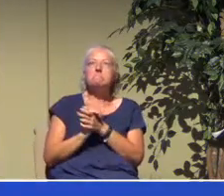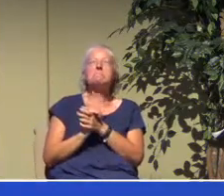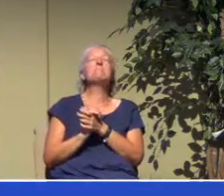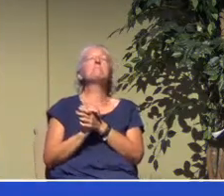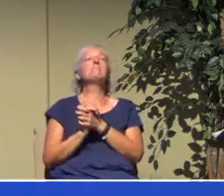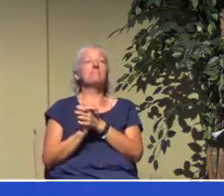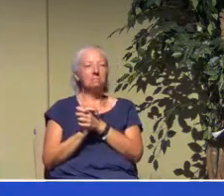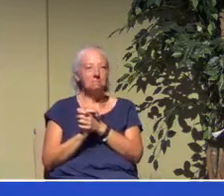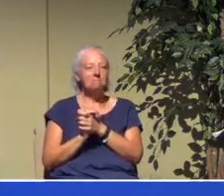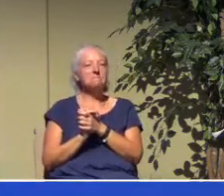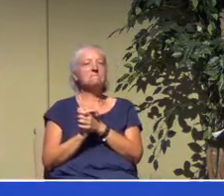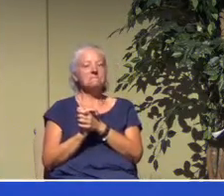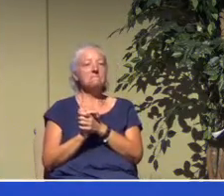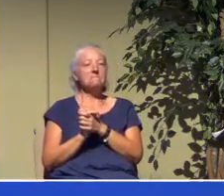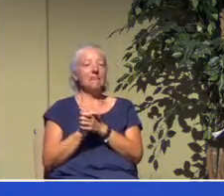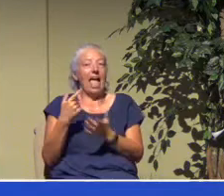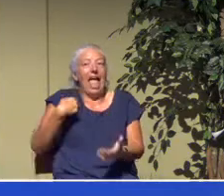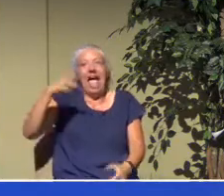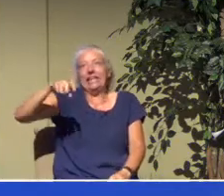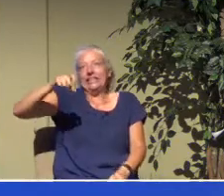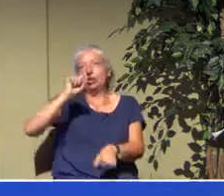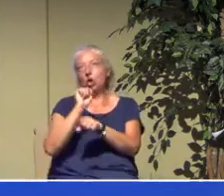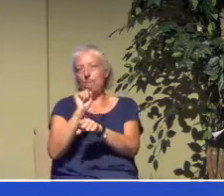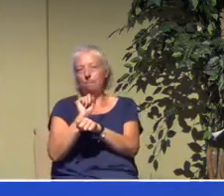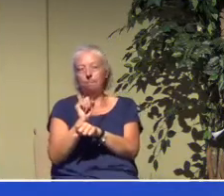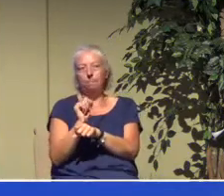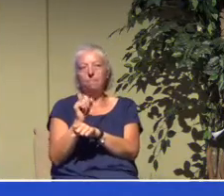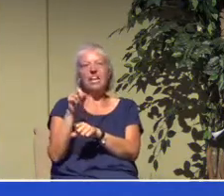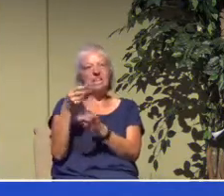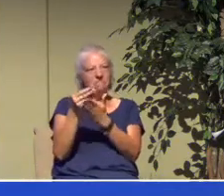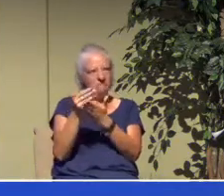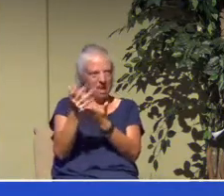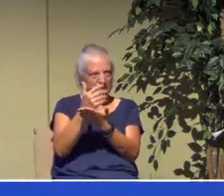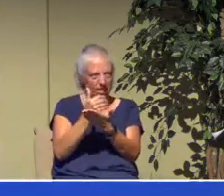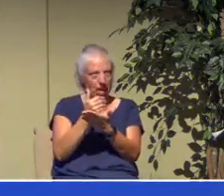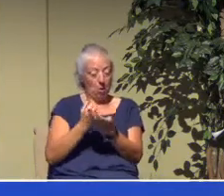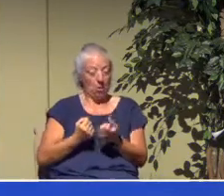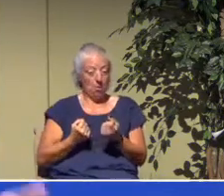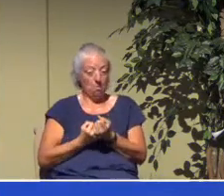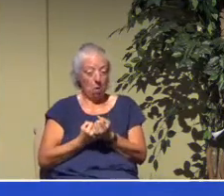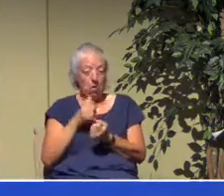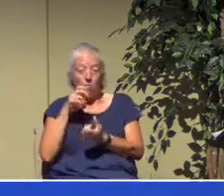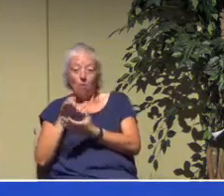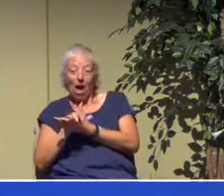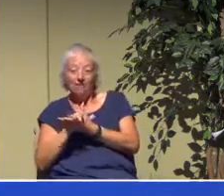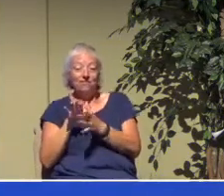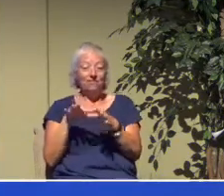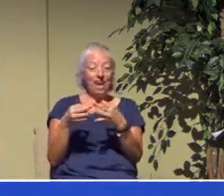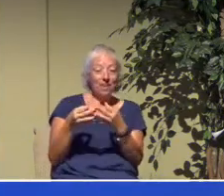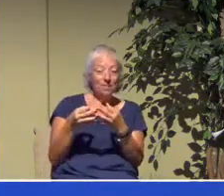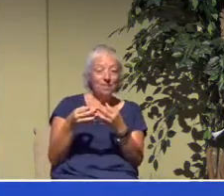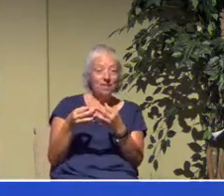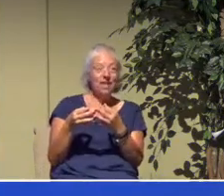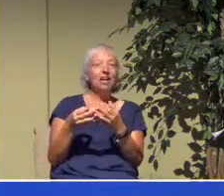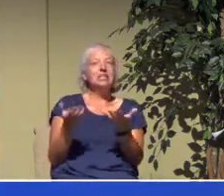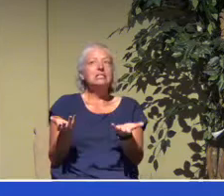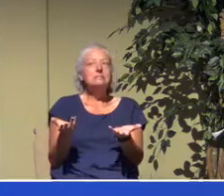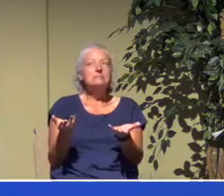at this moment, well, I need a job. I need some sort of income to support my wife and family. And